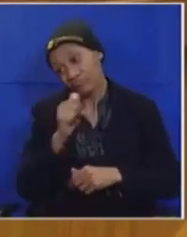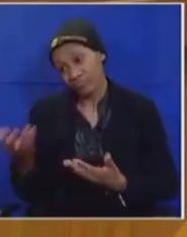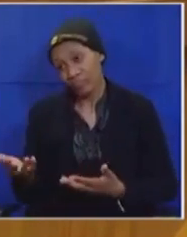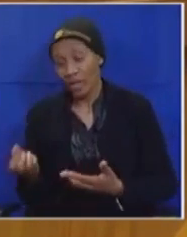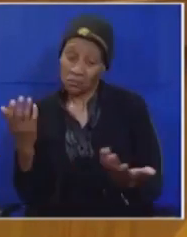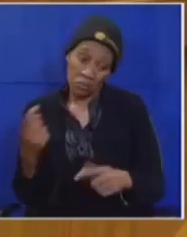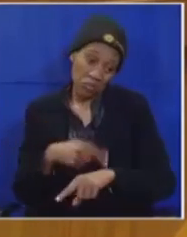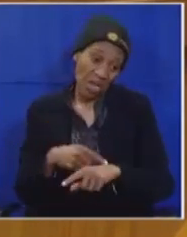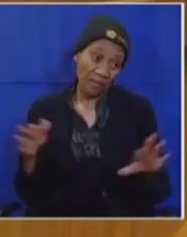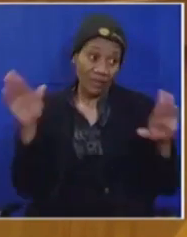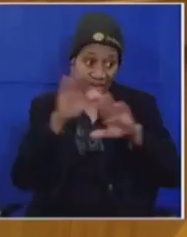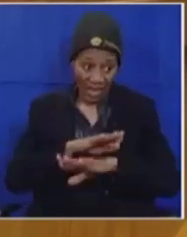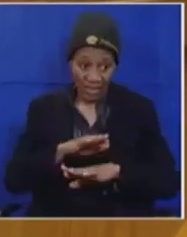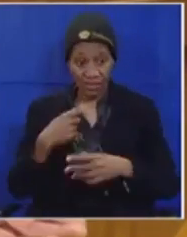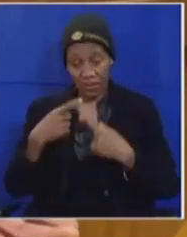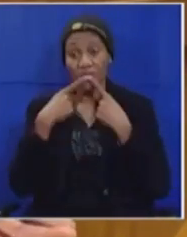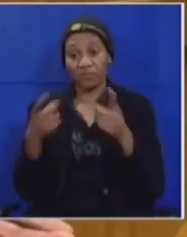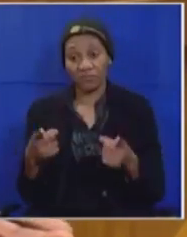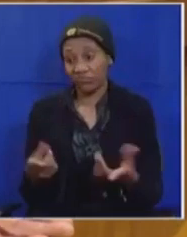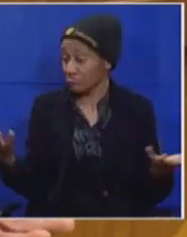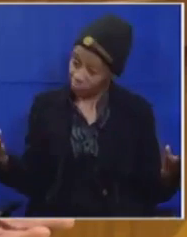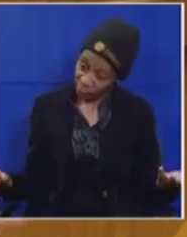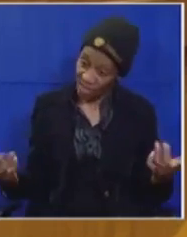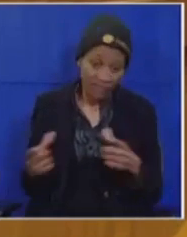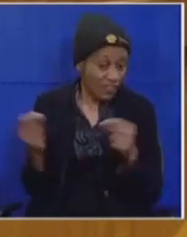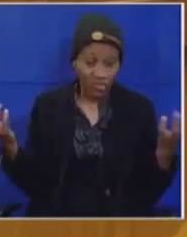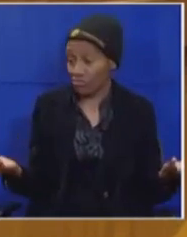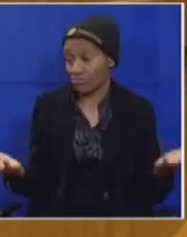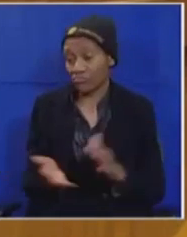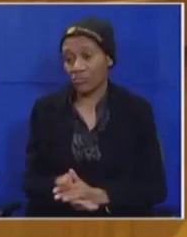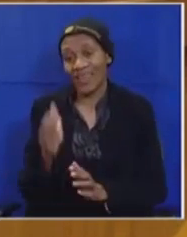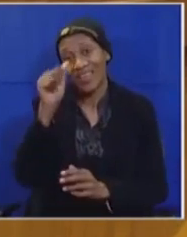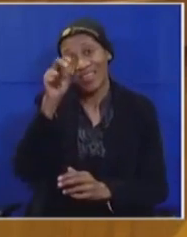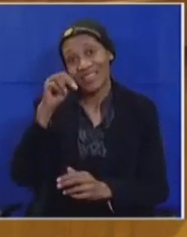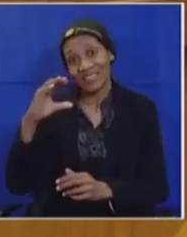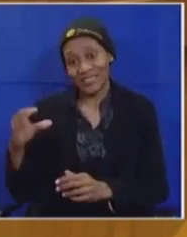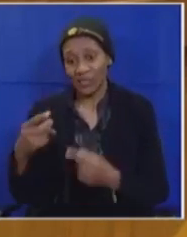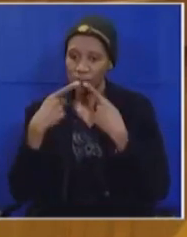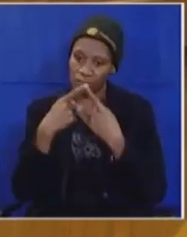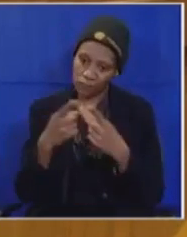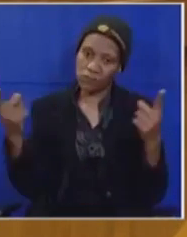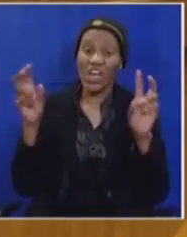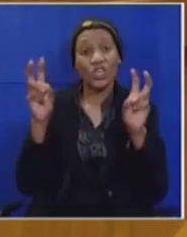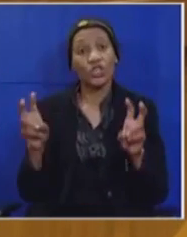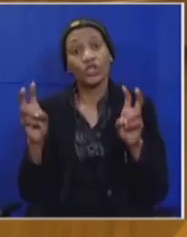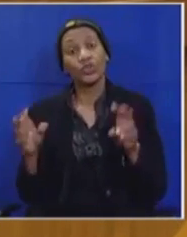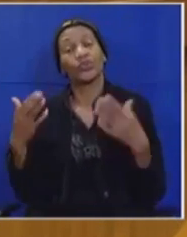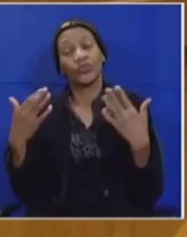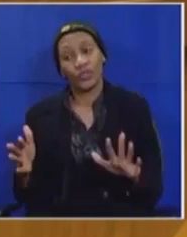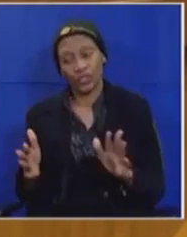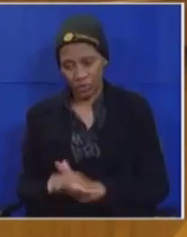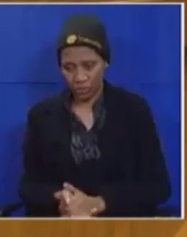in the evening, but it is what it is. The ANC has spoken on this matter, and